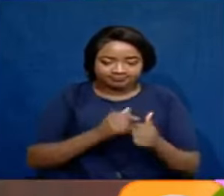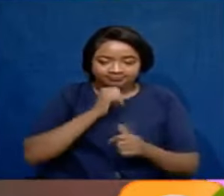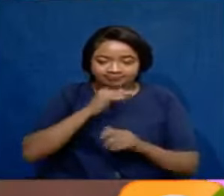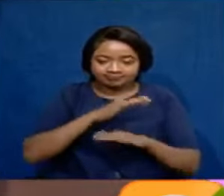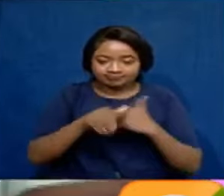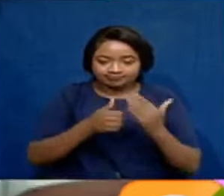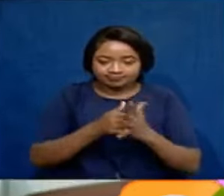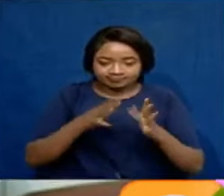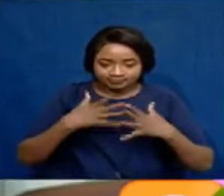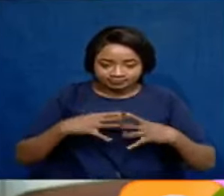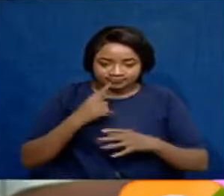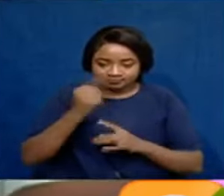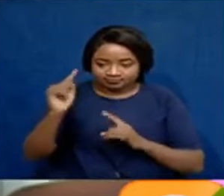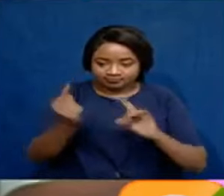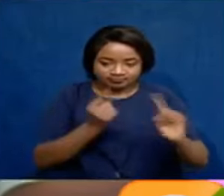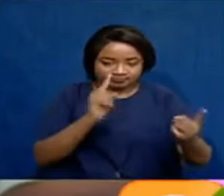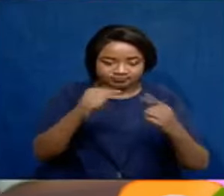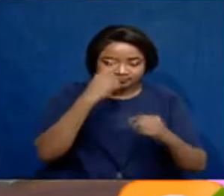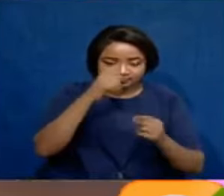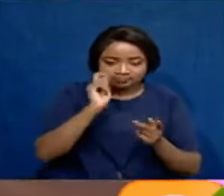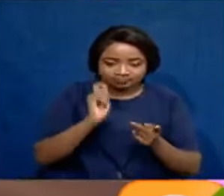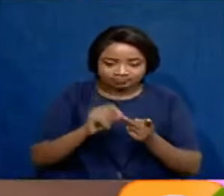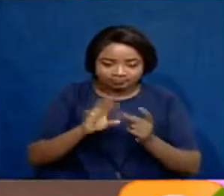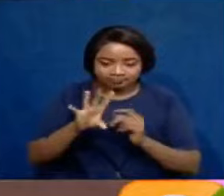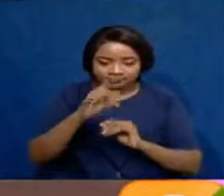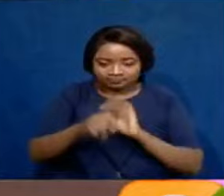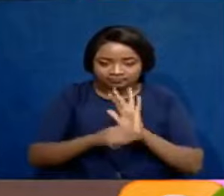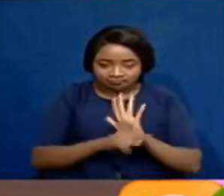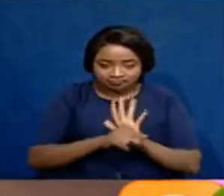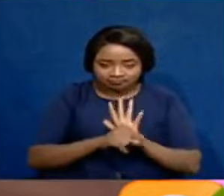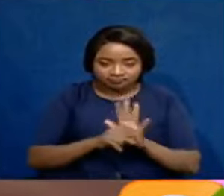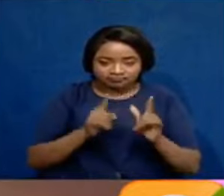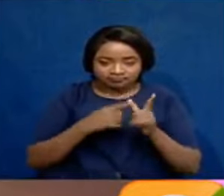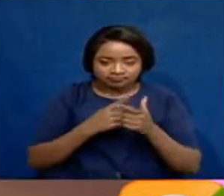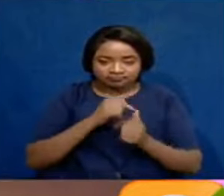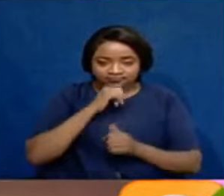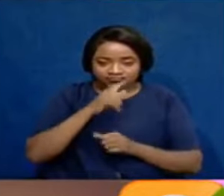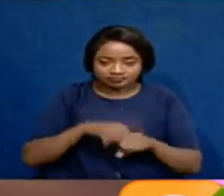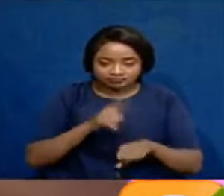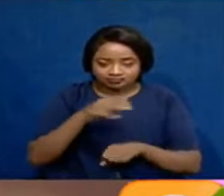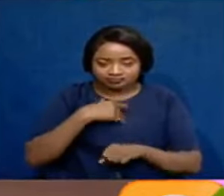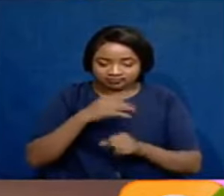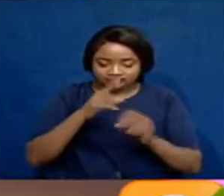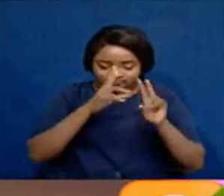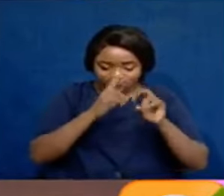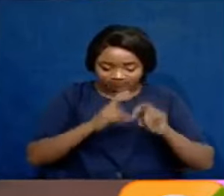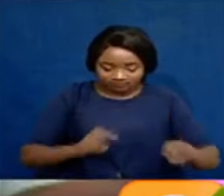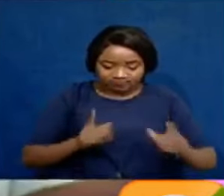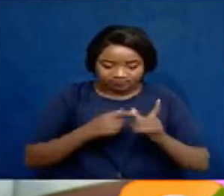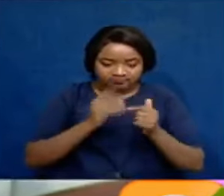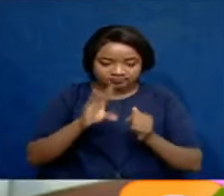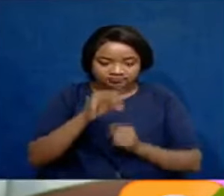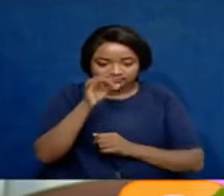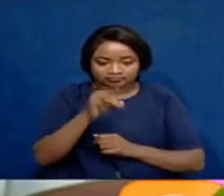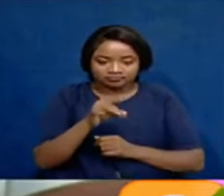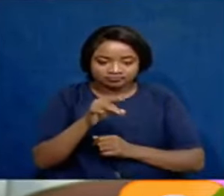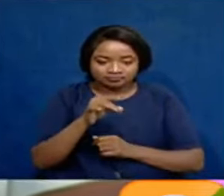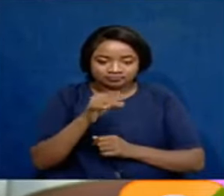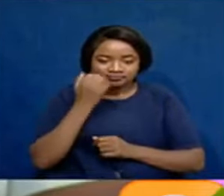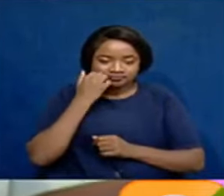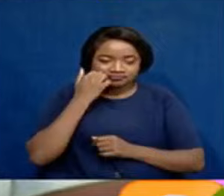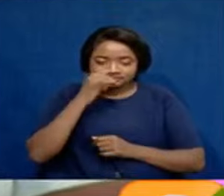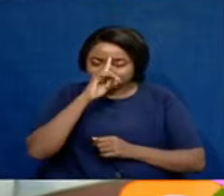who came for the testing being negative. Neither do you want to wait until by the time you are screening, everybody has very advanced disease. So for